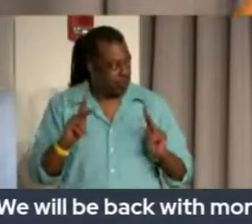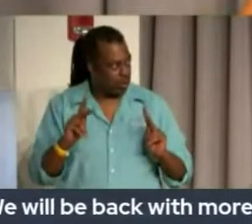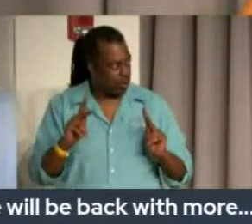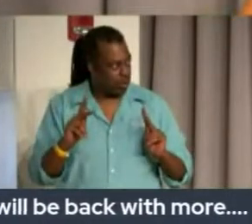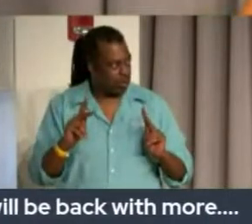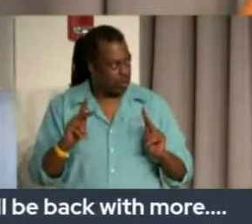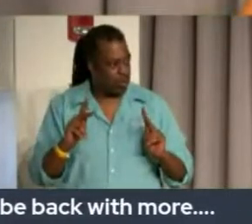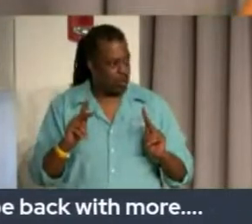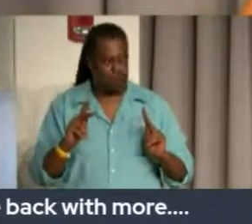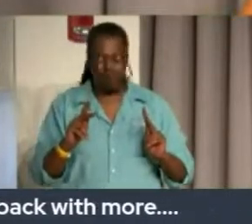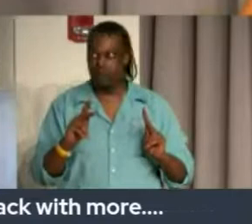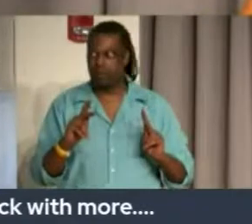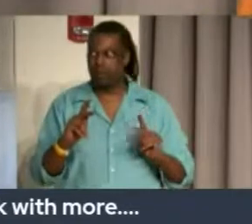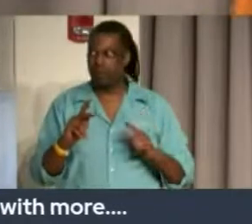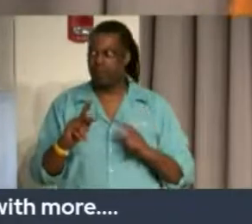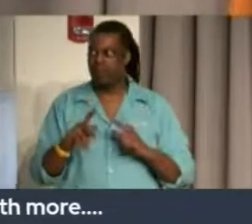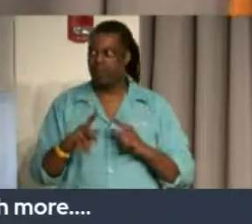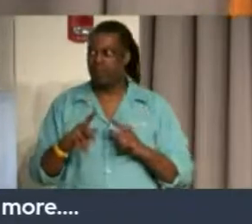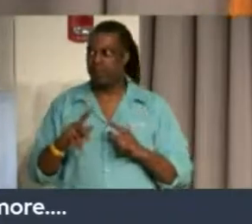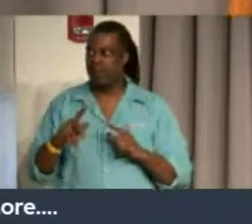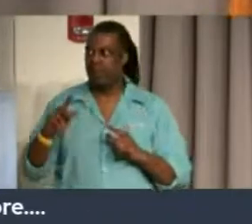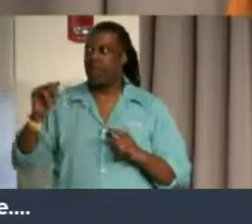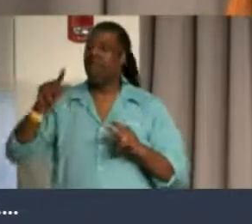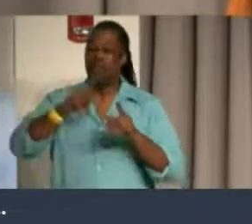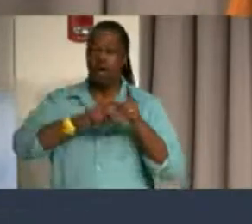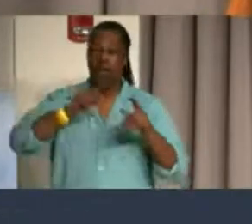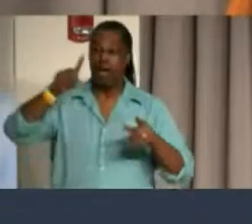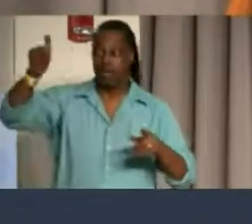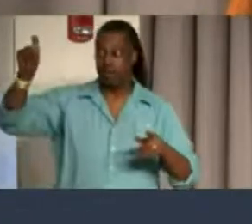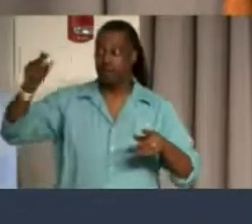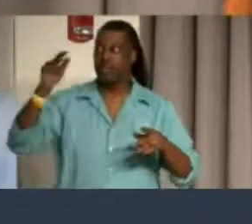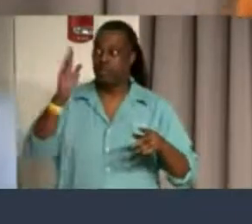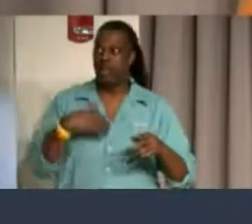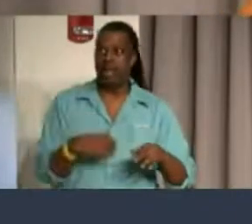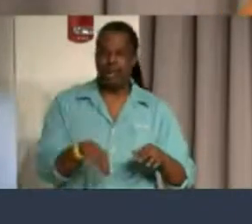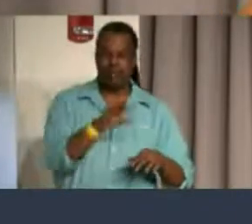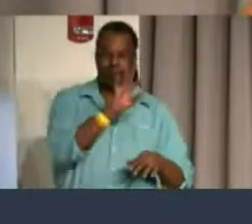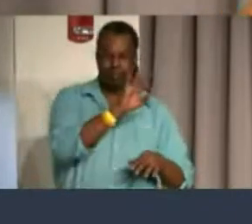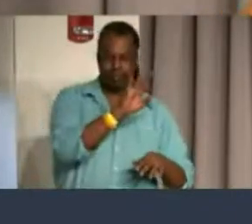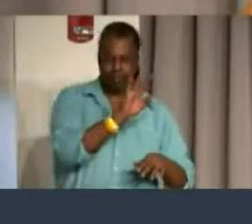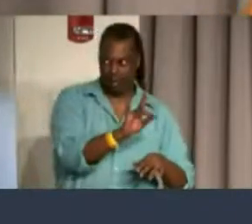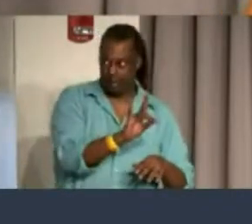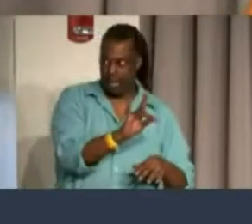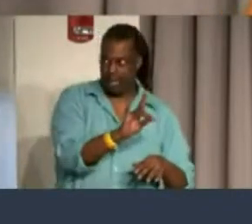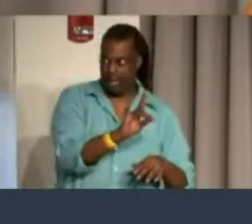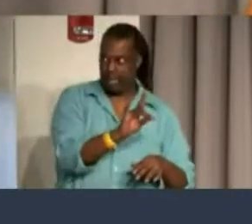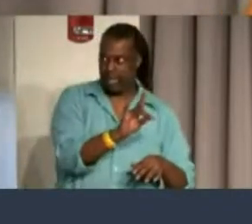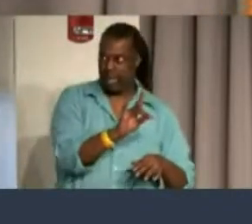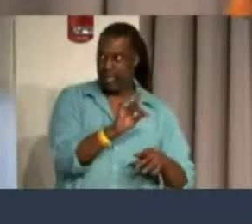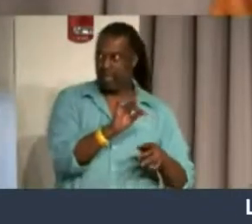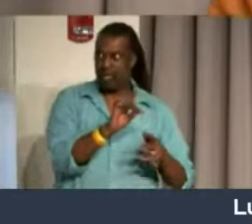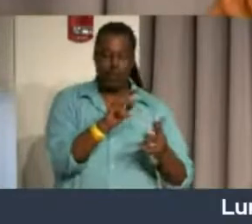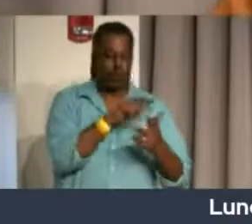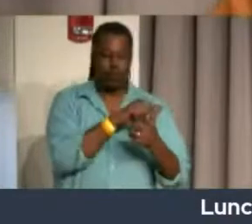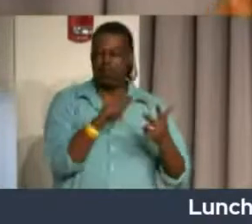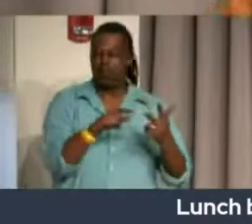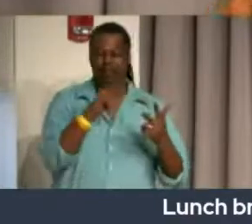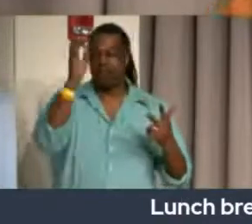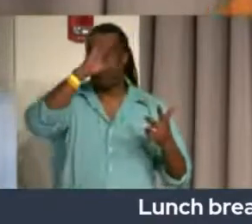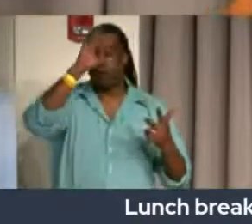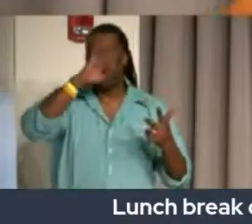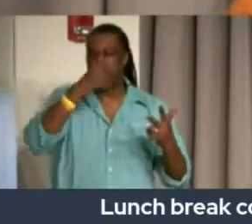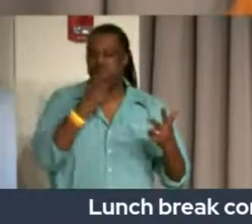people. And you're going to have about 3 people out there who don't know who they are. They're going to look like